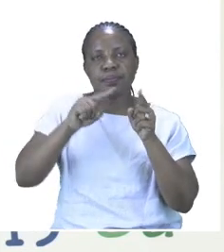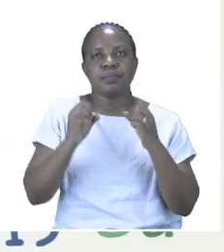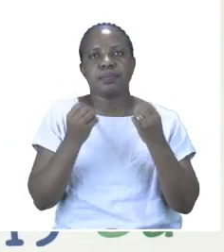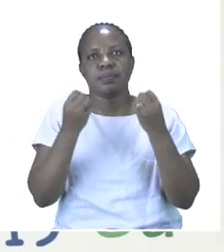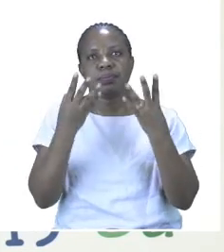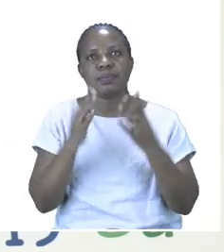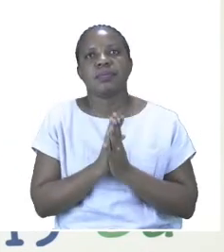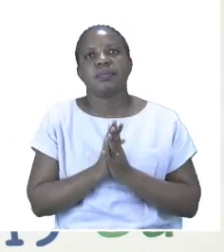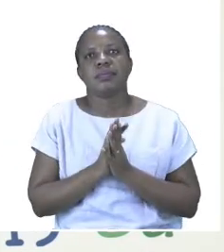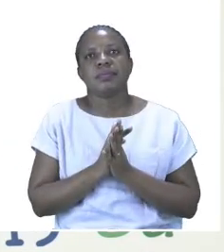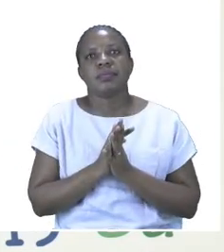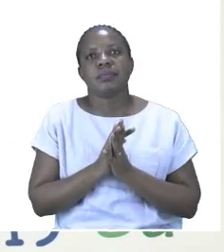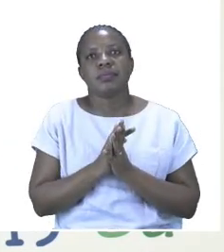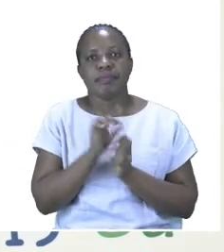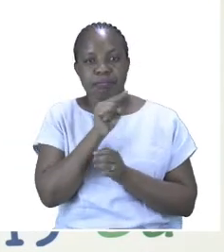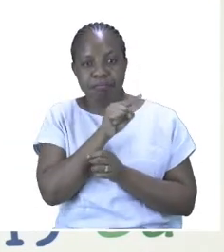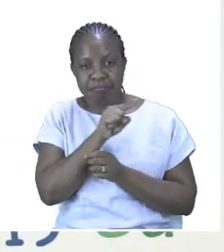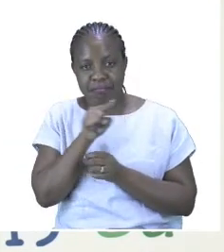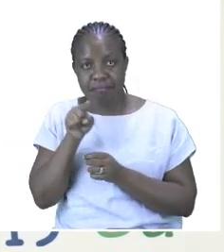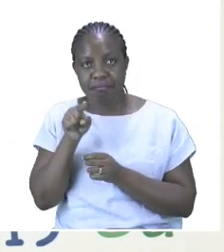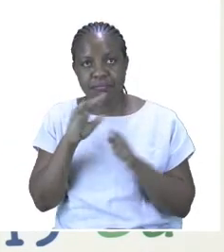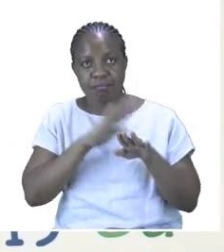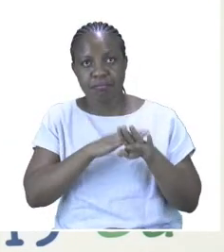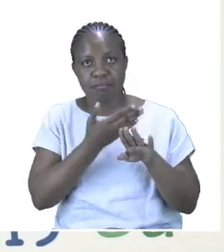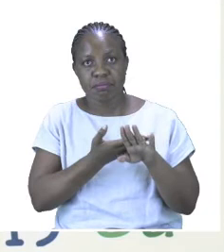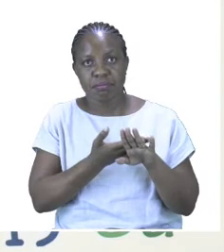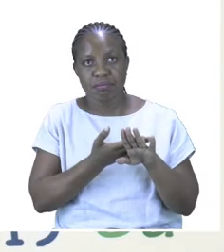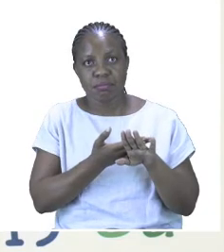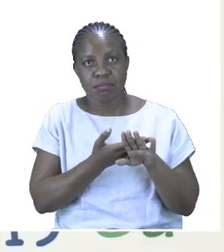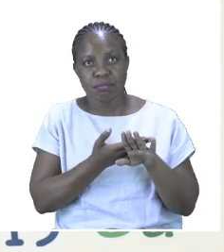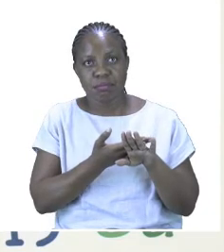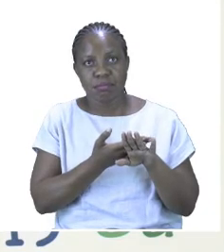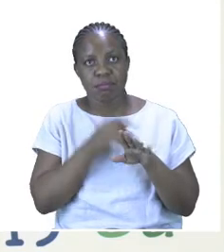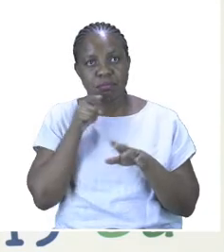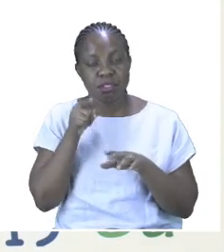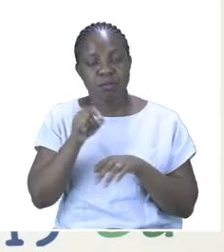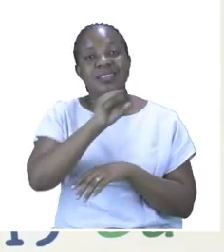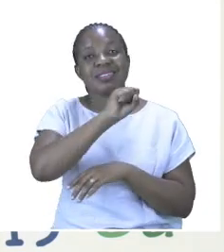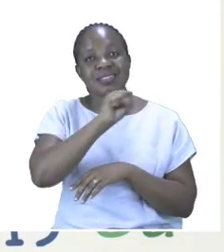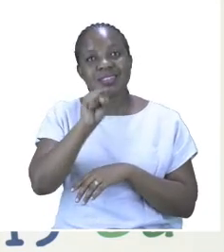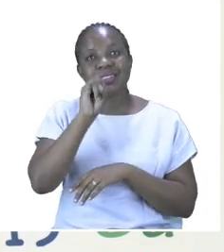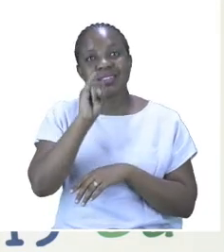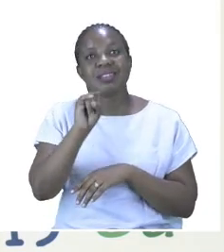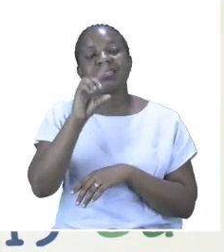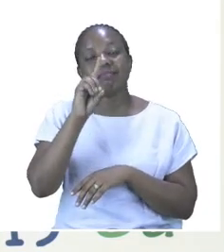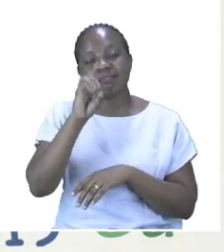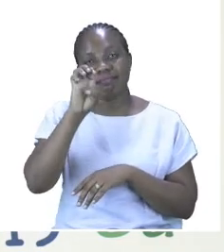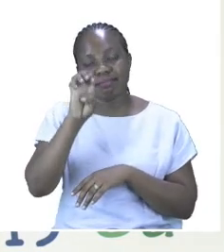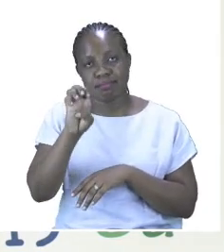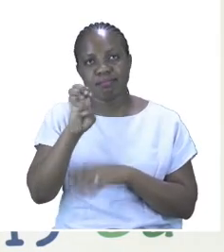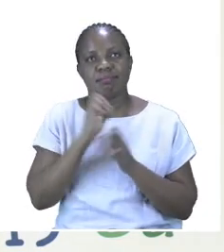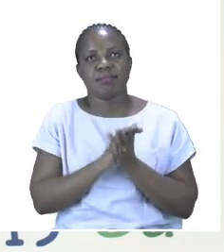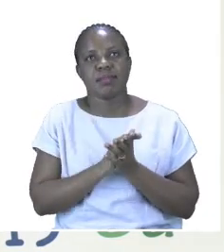this line here is a side. And then if I were